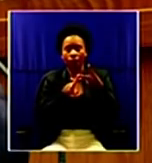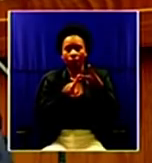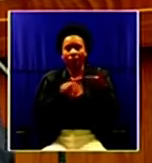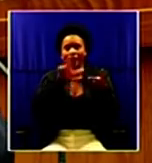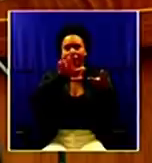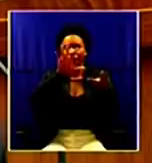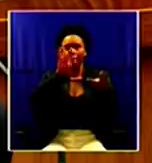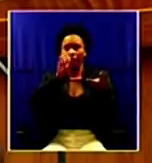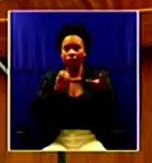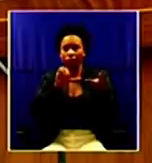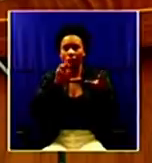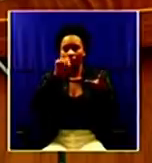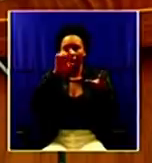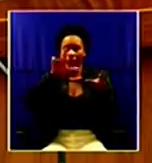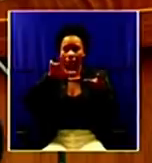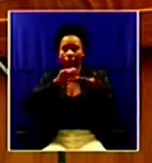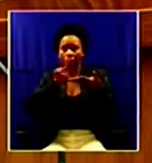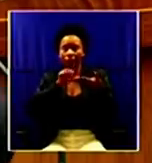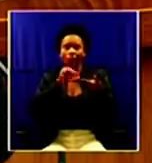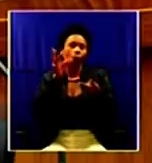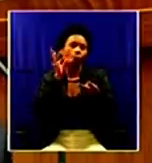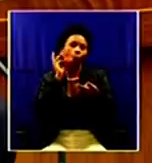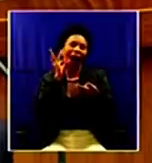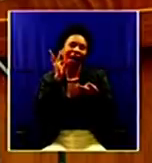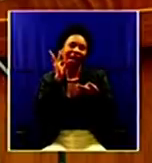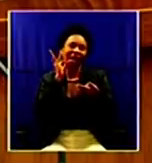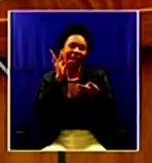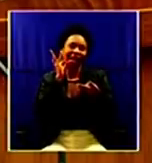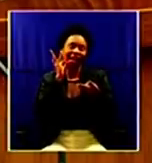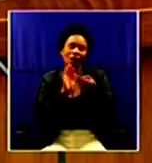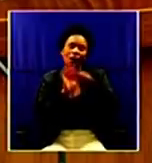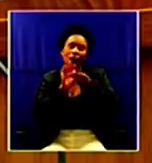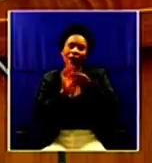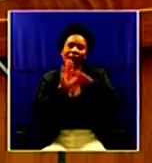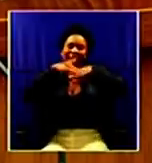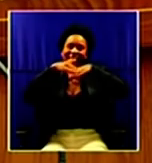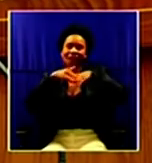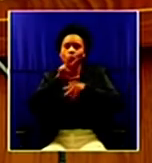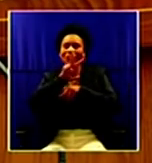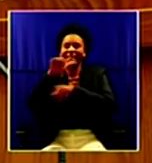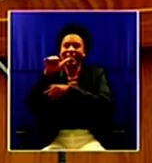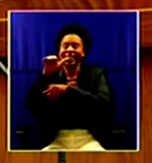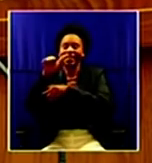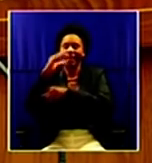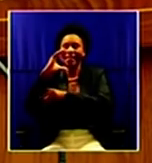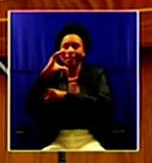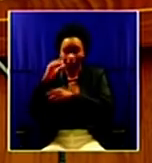750 milliliter bottle of wine will cost an extra 26 cents with immediate effect.